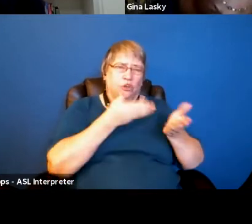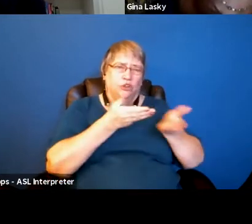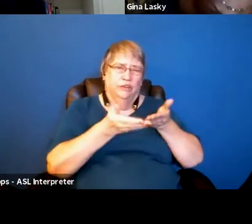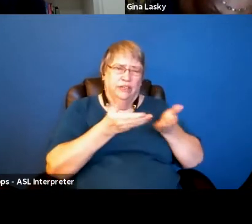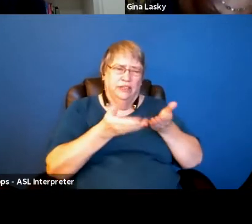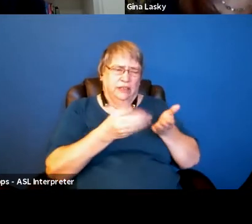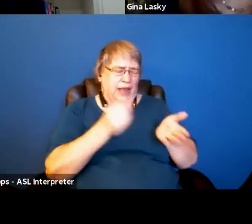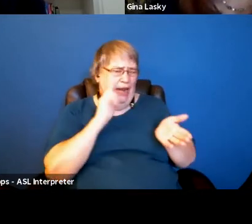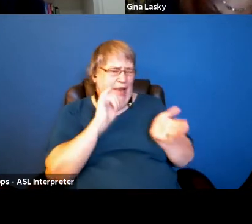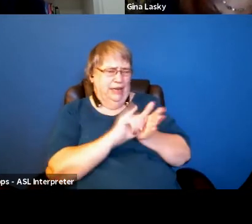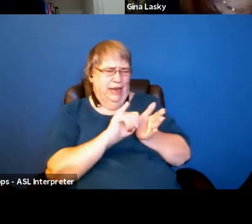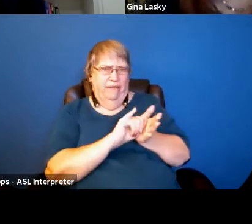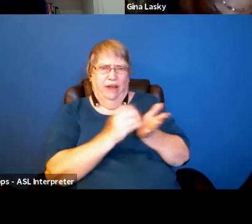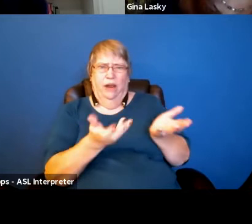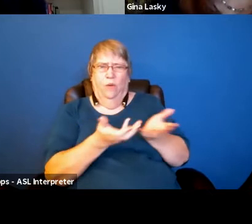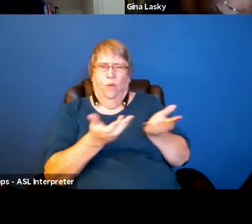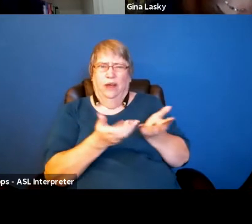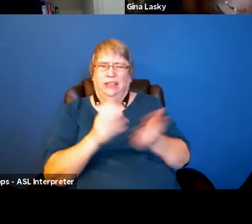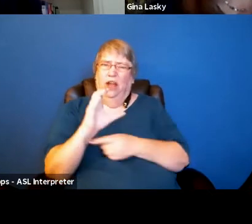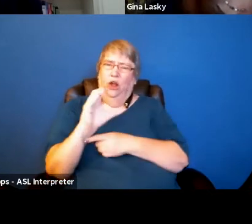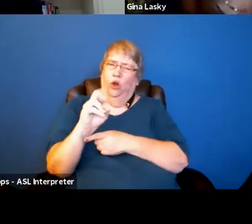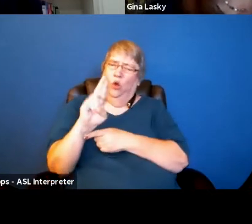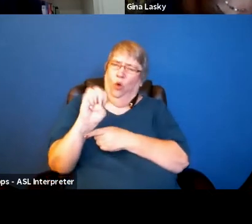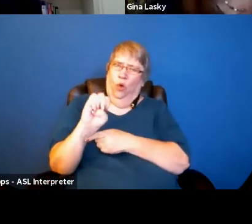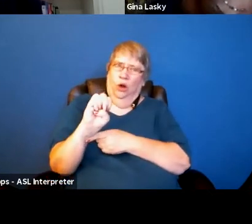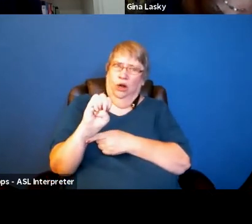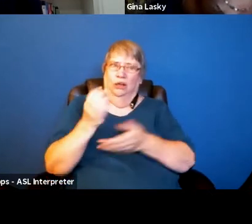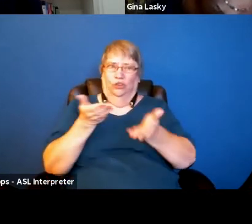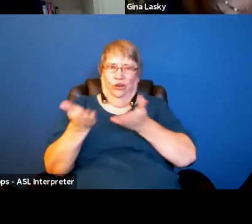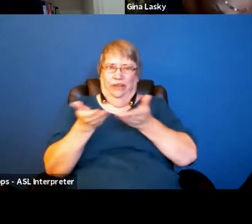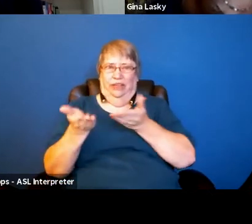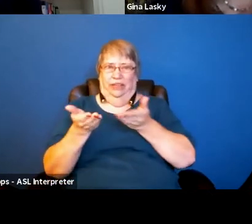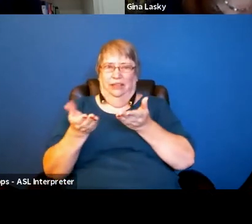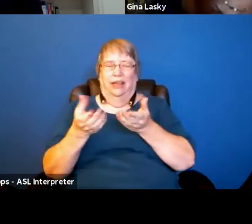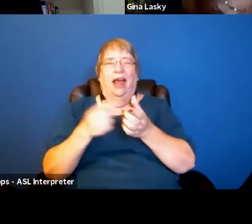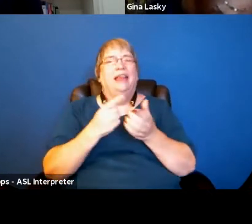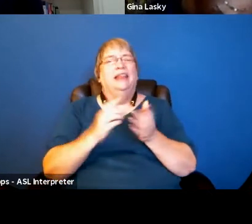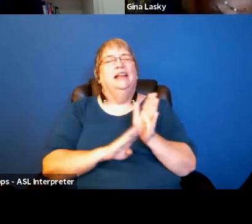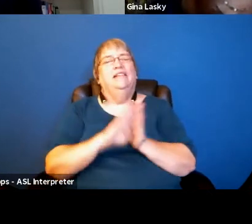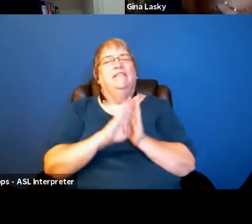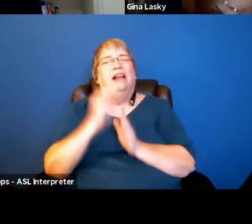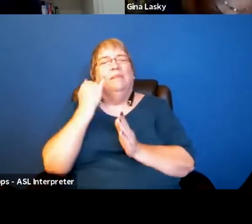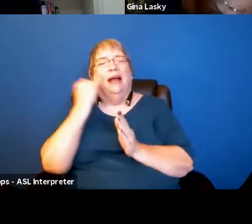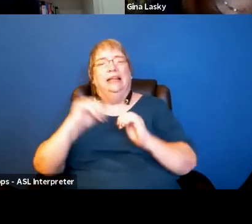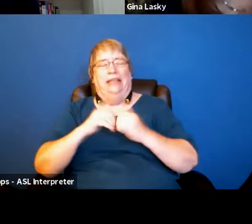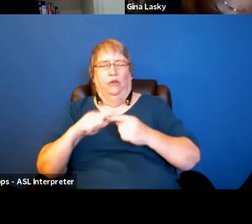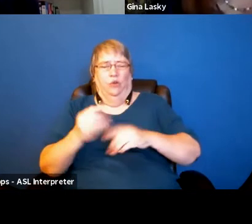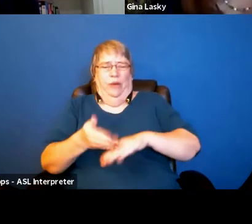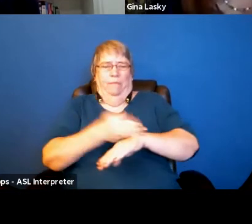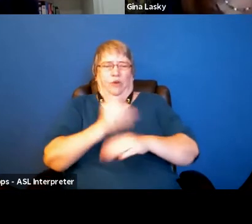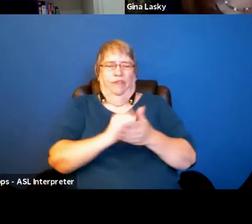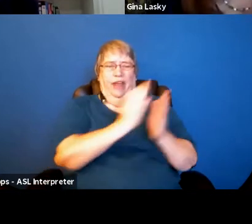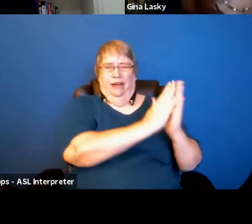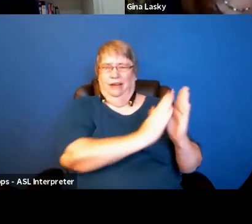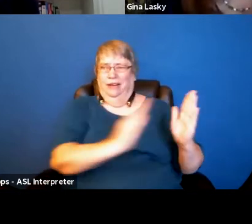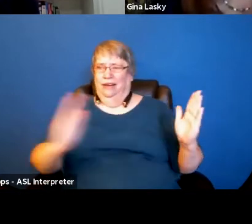be considered a set of core services, and together, to really develop ideas for improving this continuum as defined here